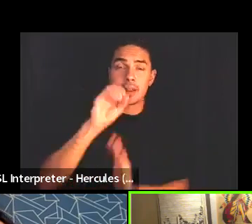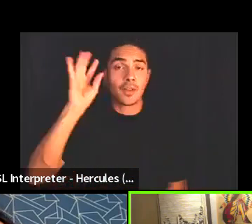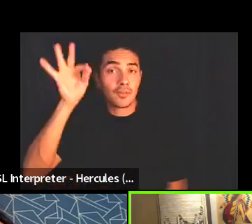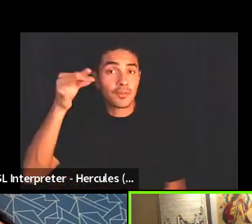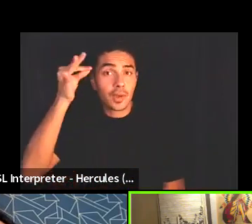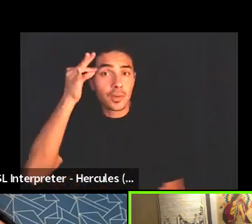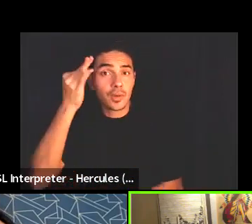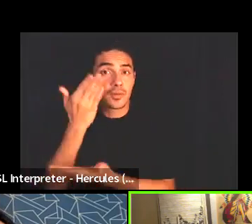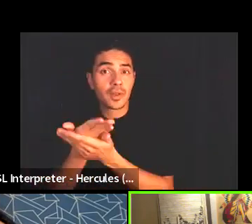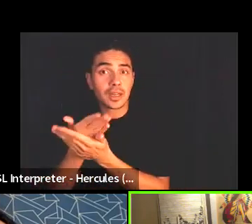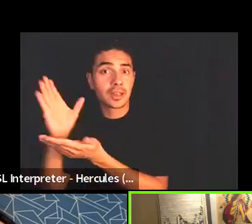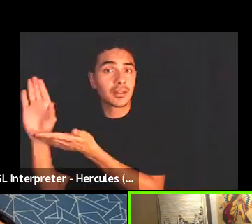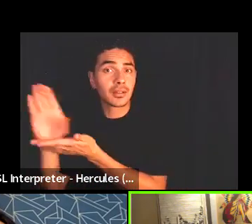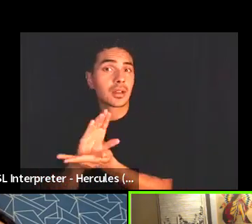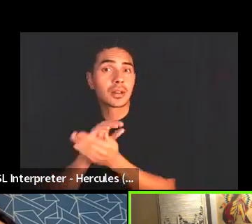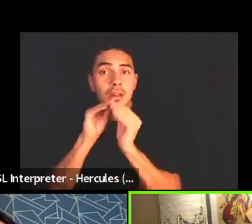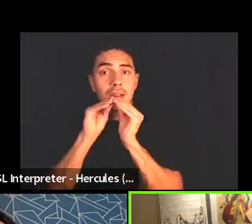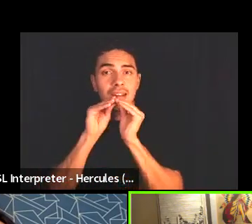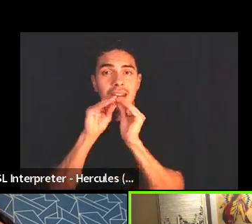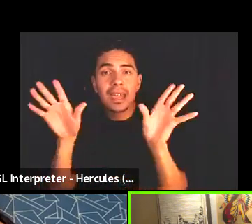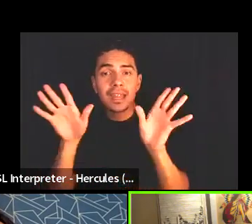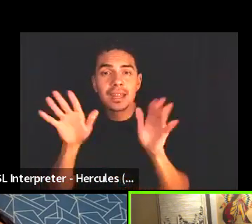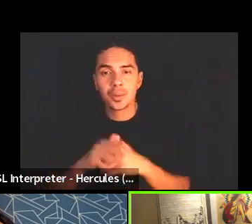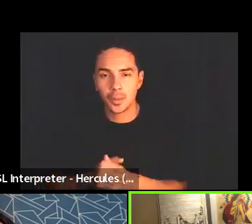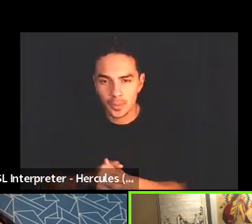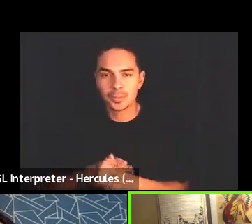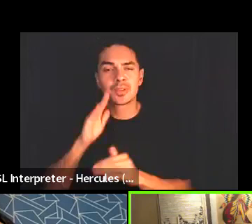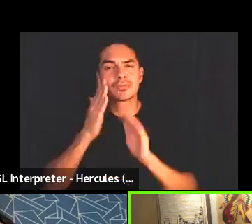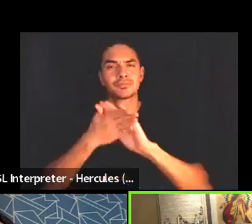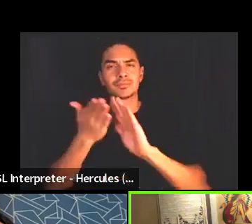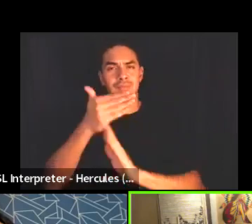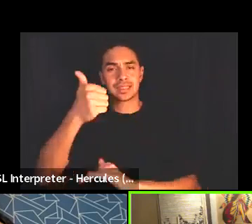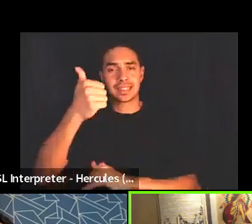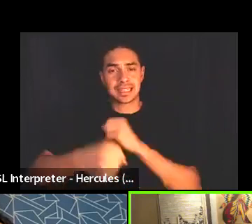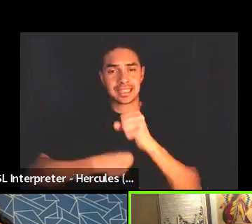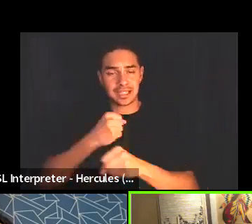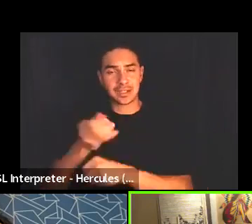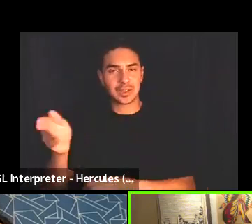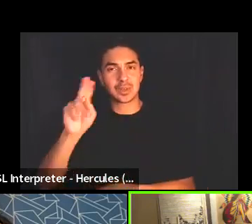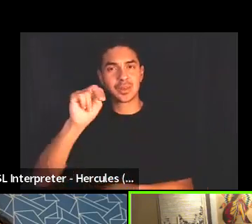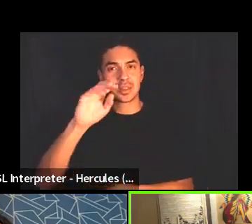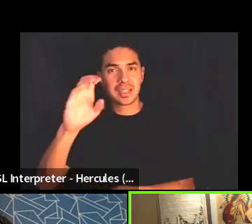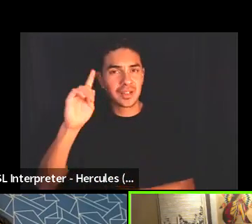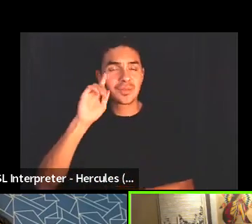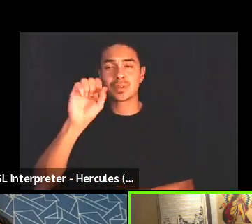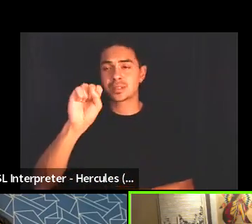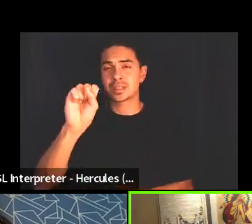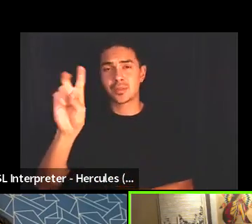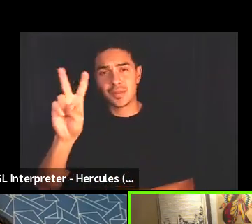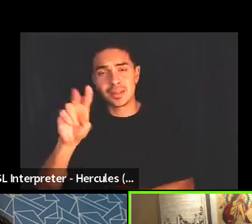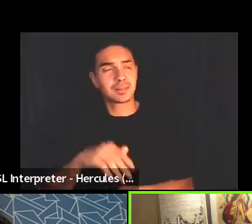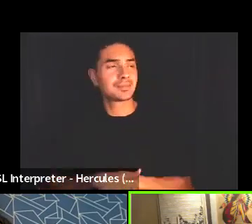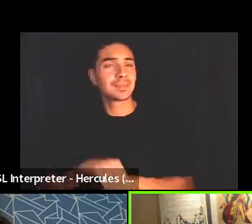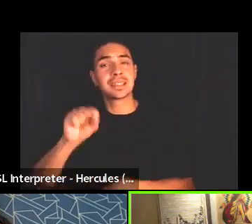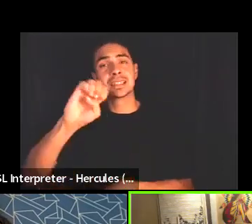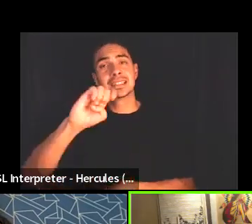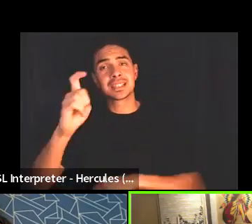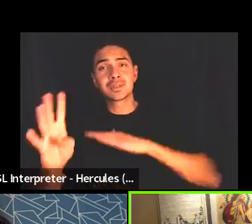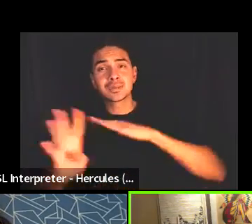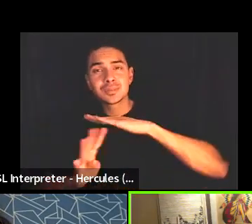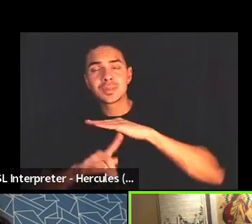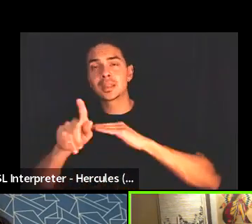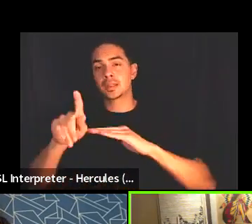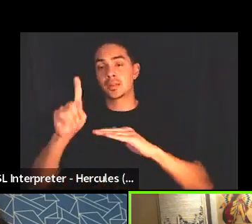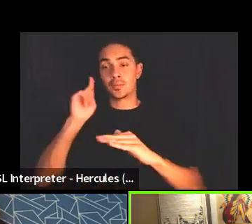services for domestic violence, sexual violence, and sex trafficking. They've done that. They brought all of the Virginia tribes